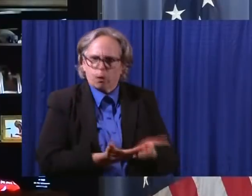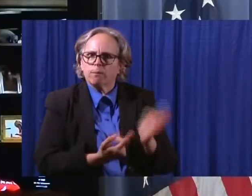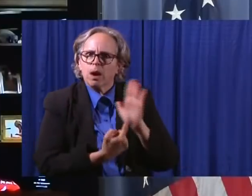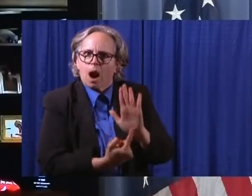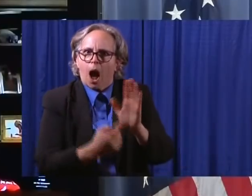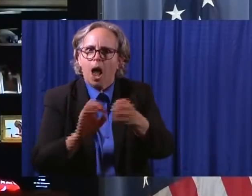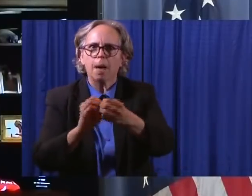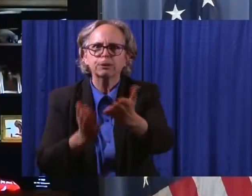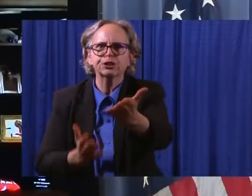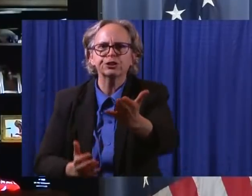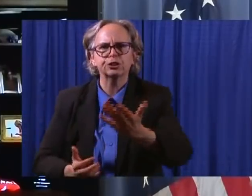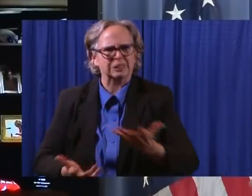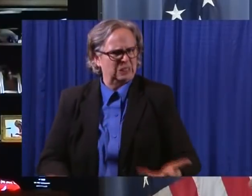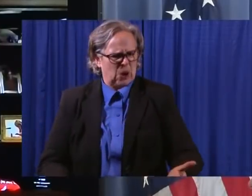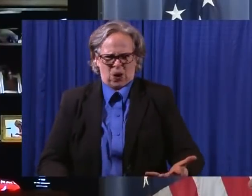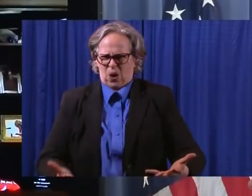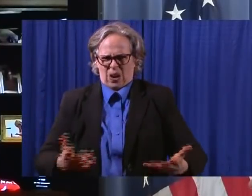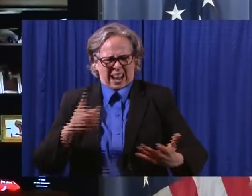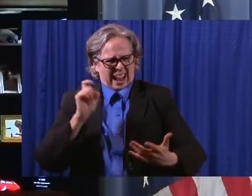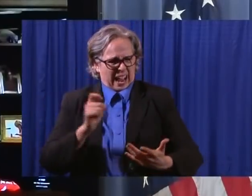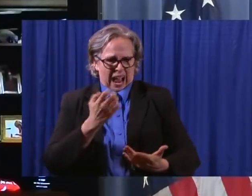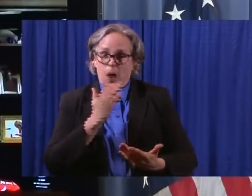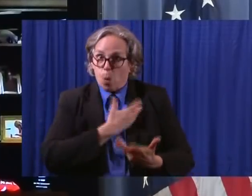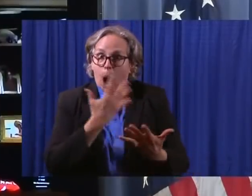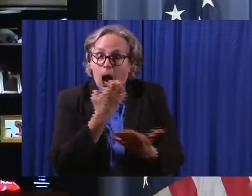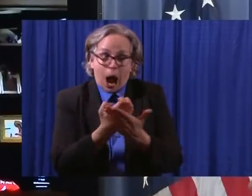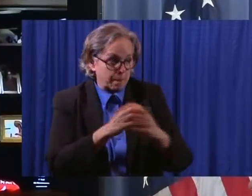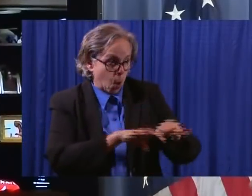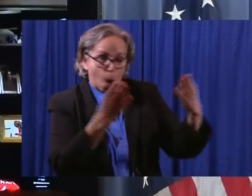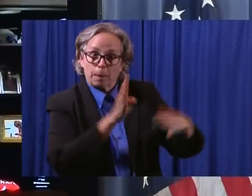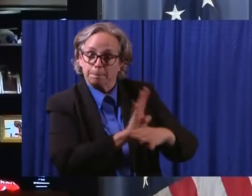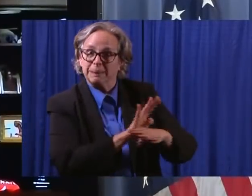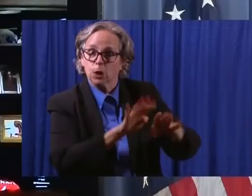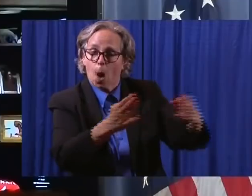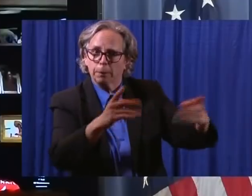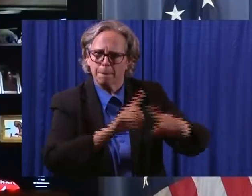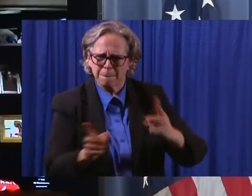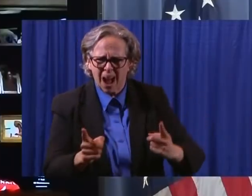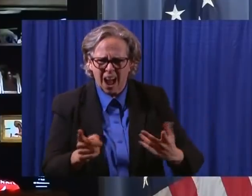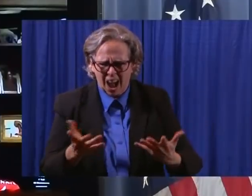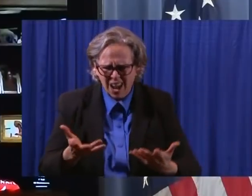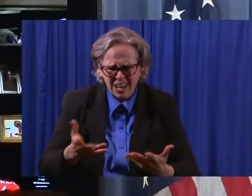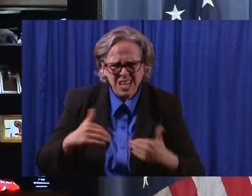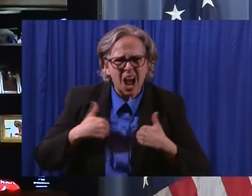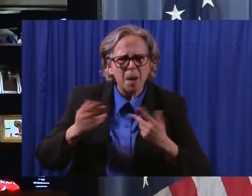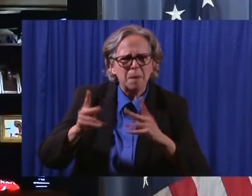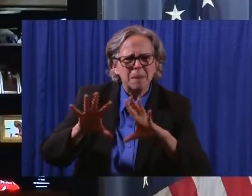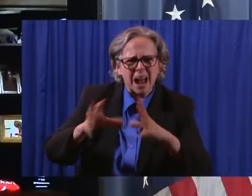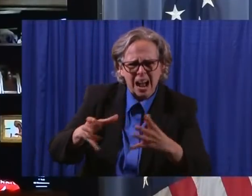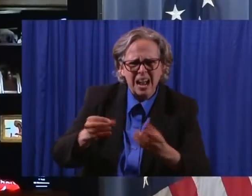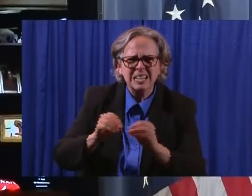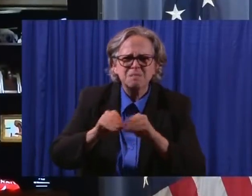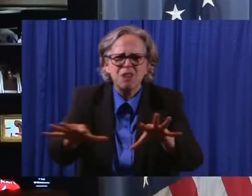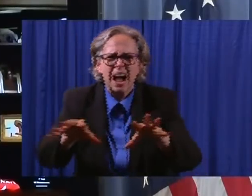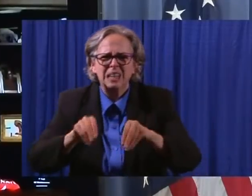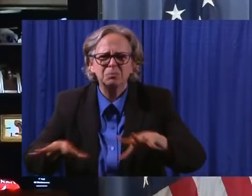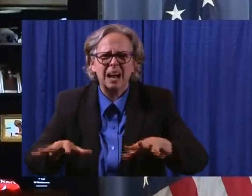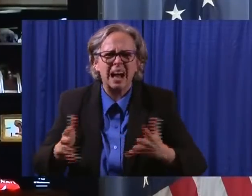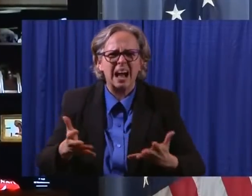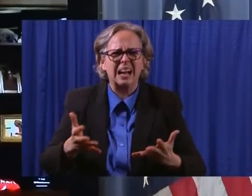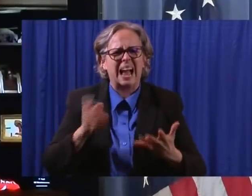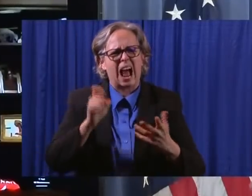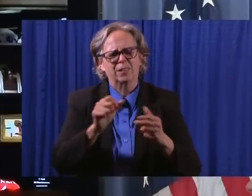economy and open up our lives. But in order to do that, we need to be vigilant and really understand the importance of social